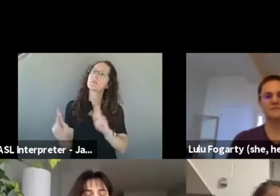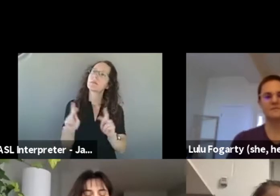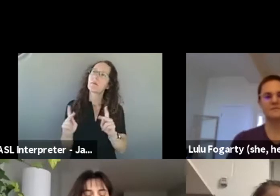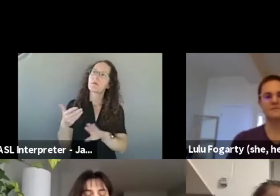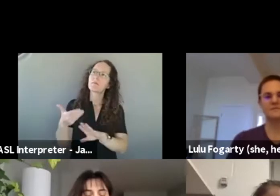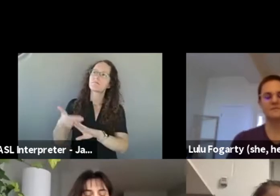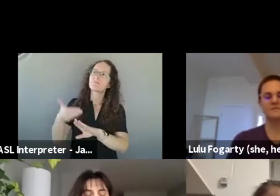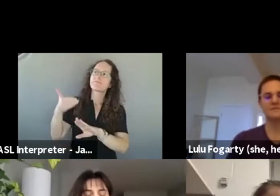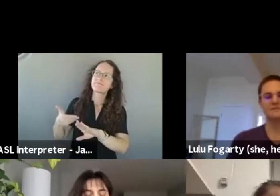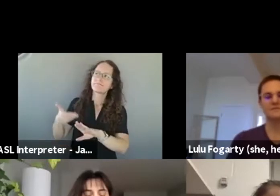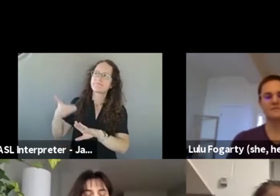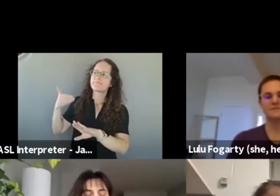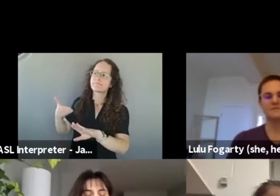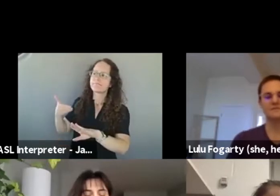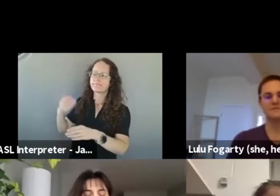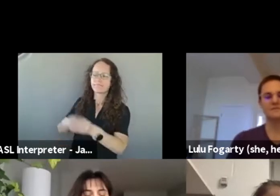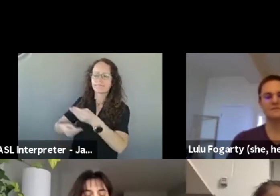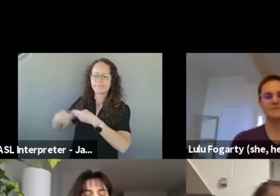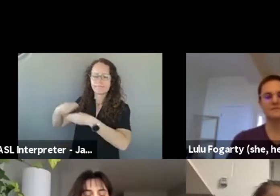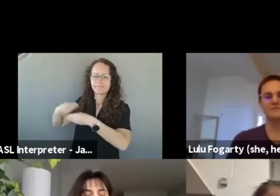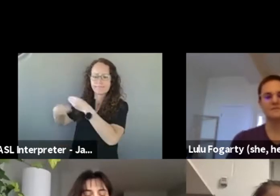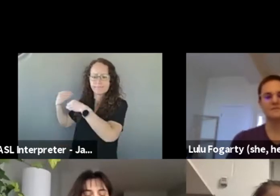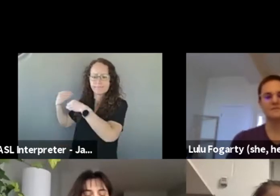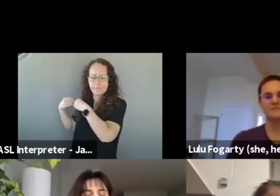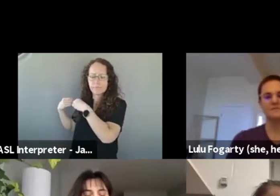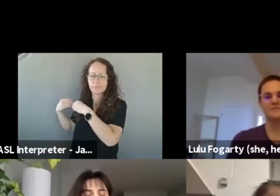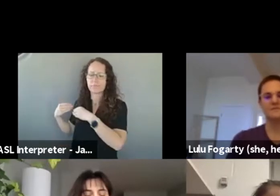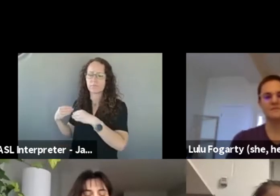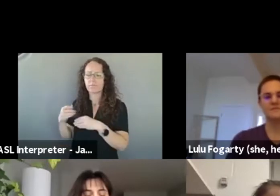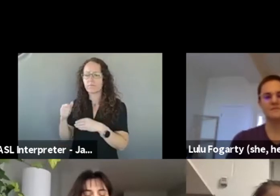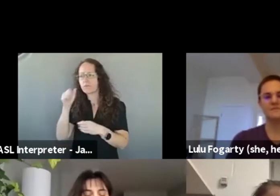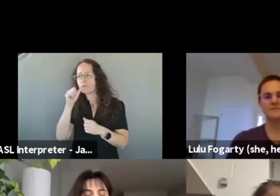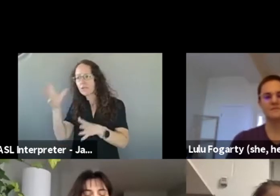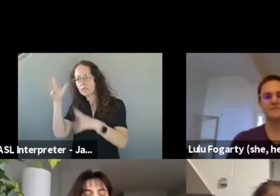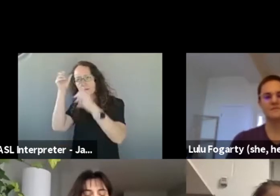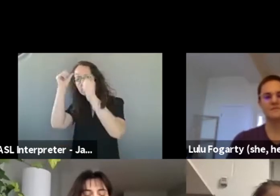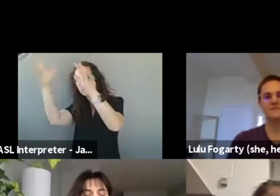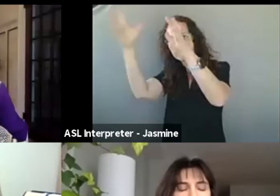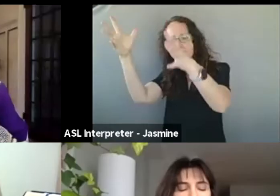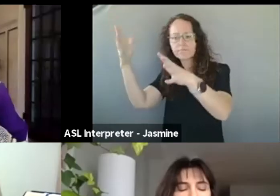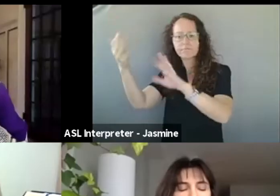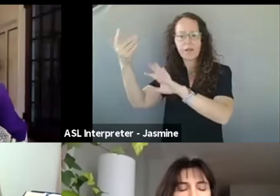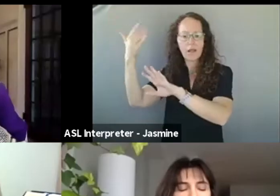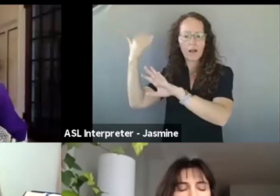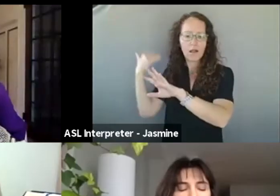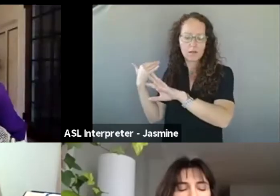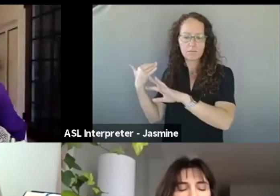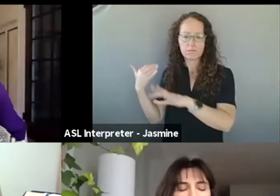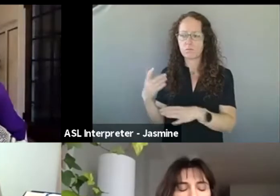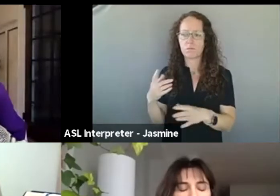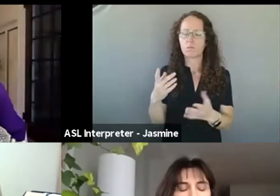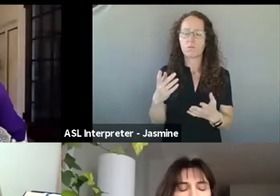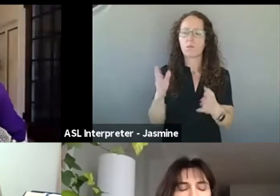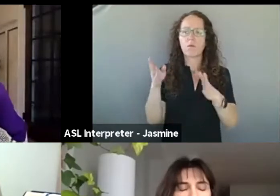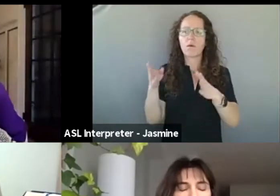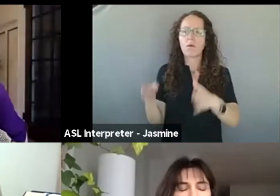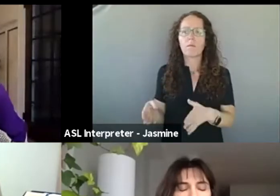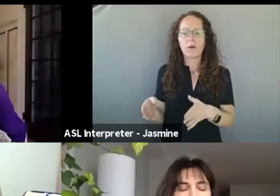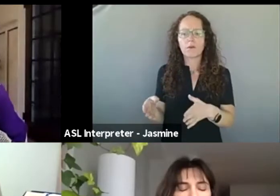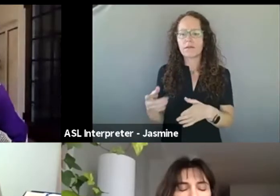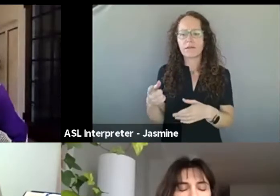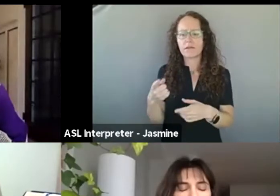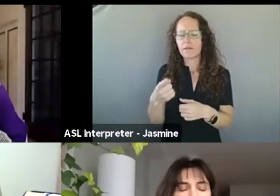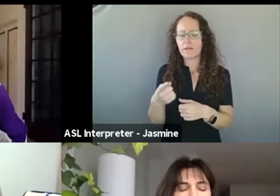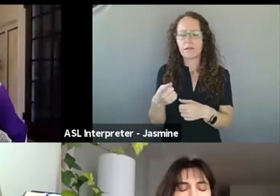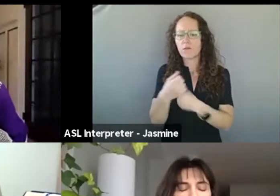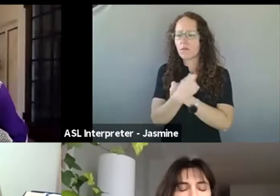ancestors, someone who you loved or held, someone who helped create your being here, or just someone